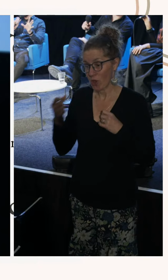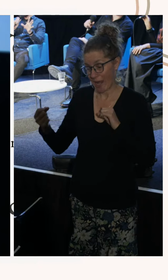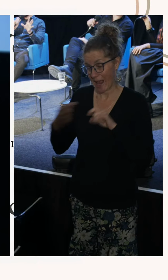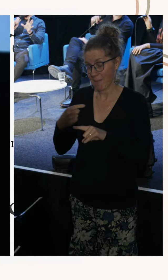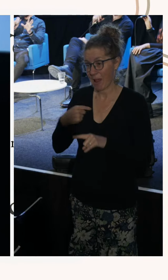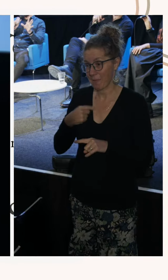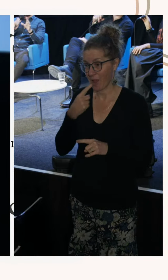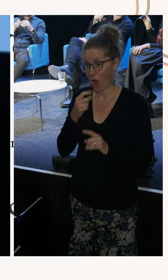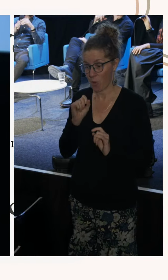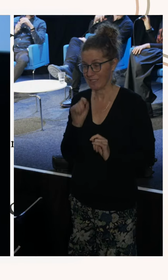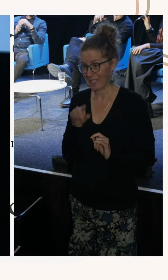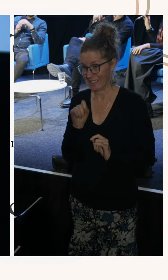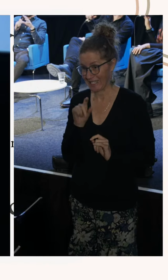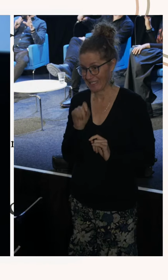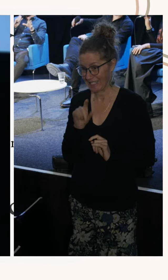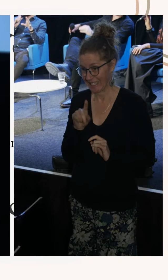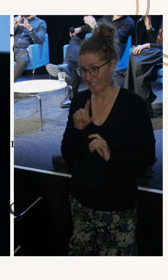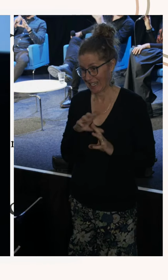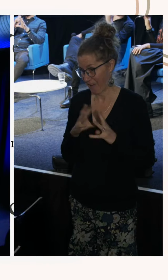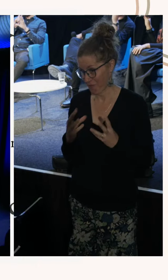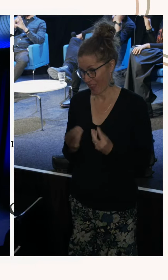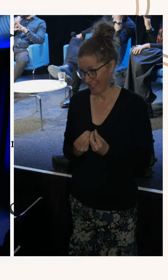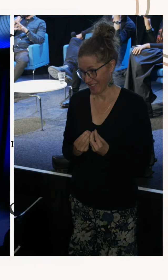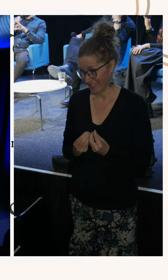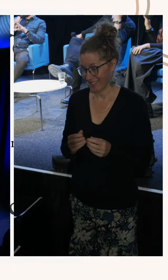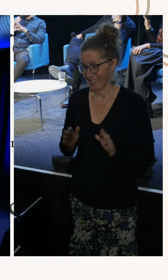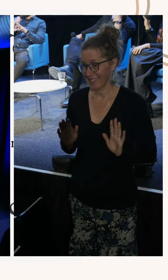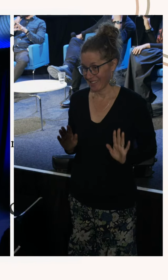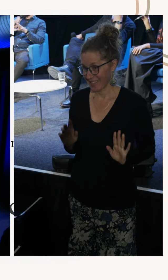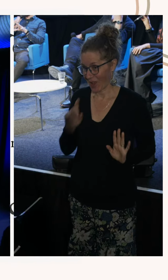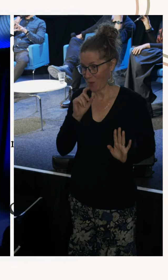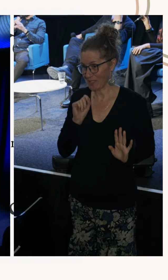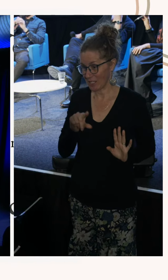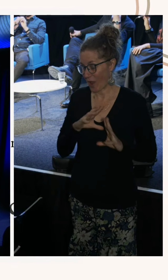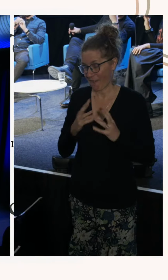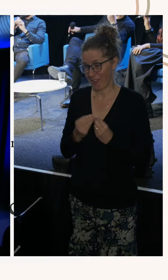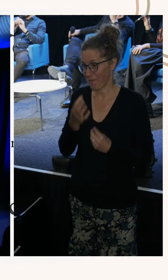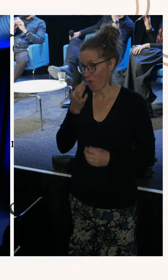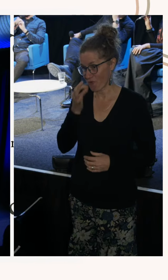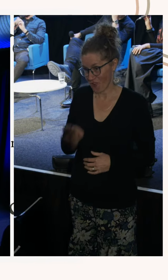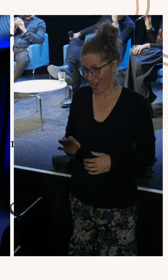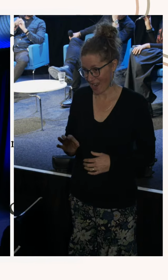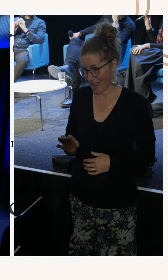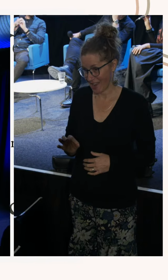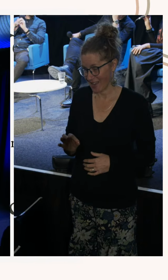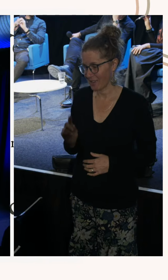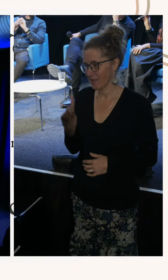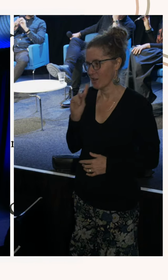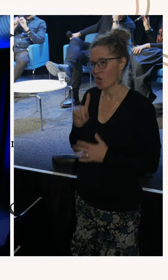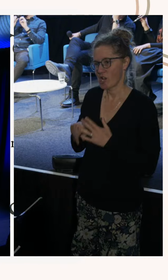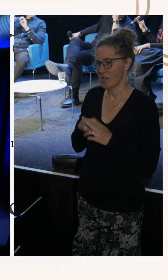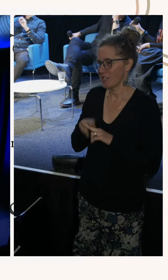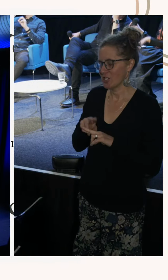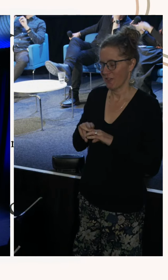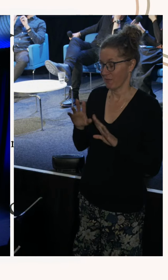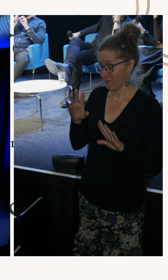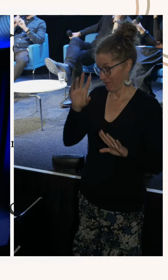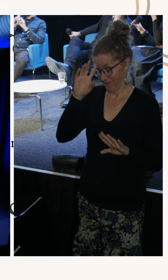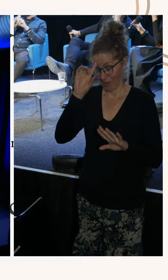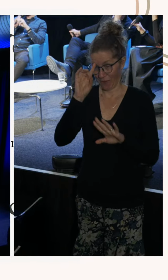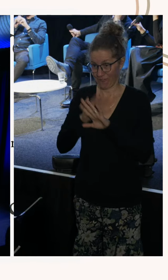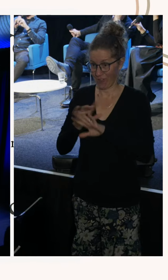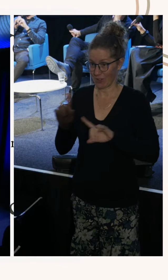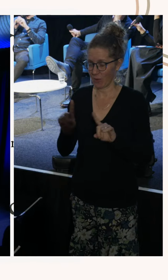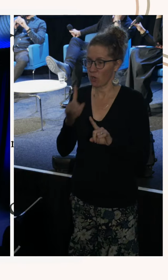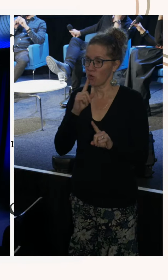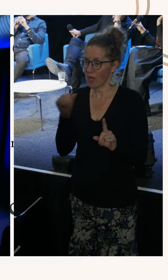I'll send you all the copies. It's being recorded, isn't it? And I know, and I'll send you all the copies for free. Go back. Jeff is very confused. Go